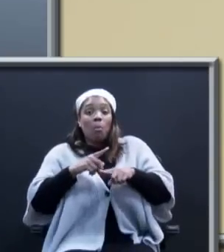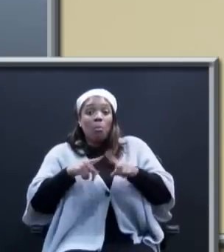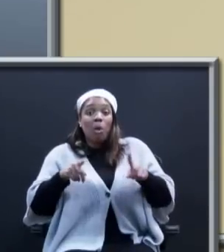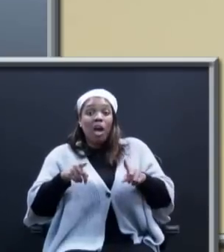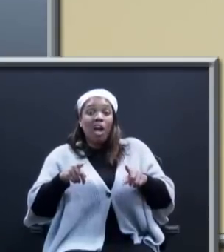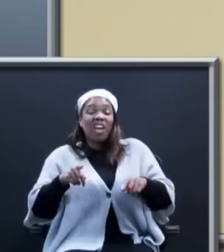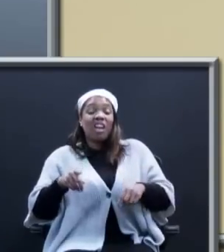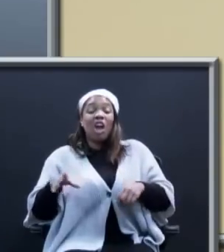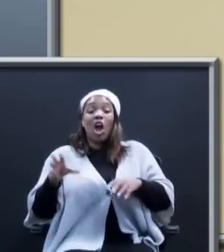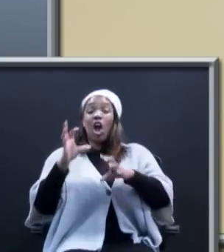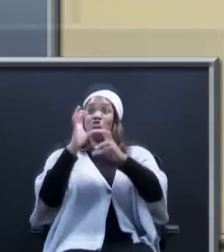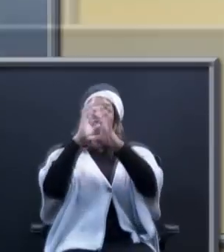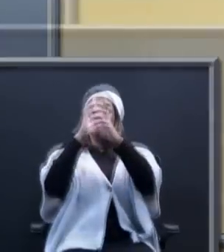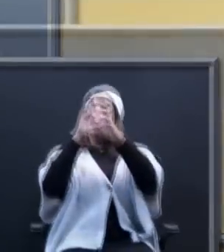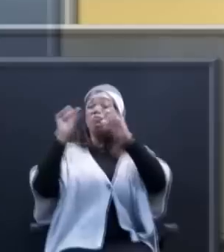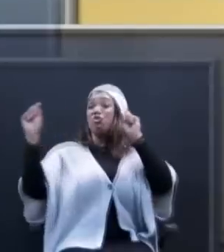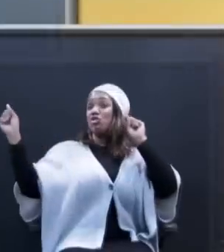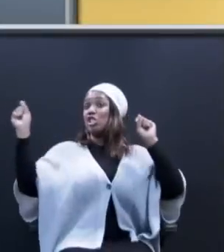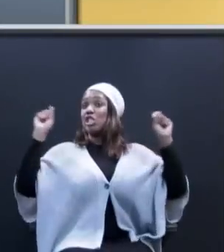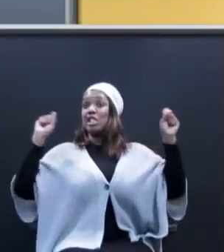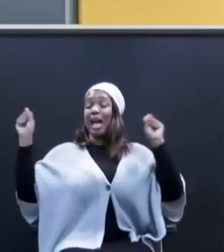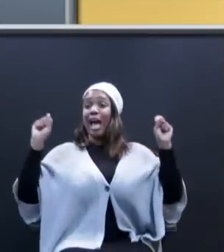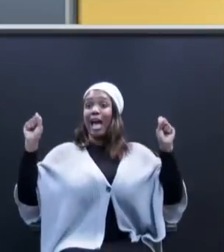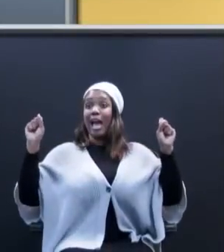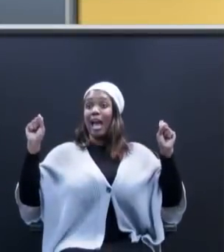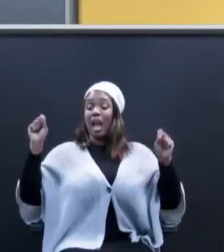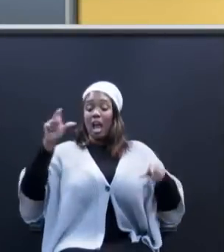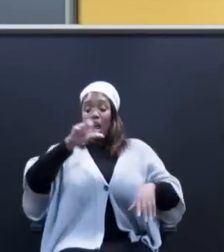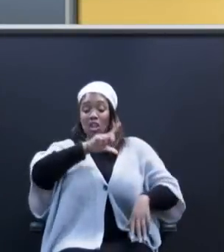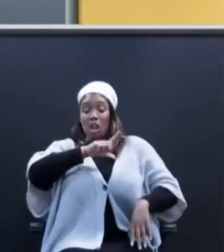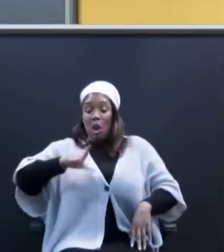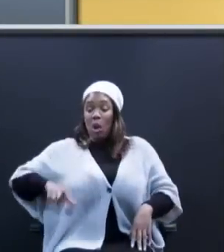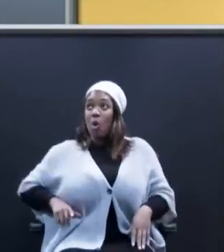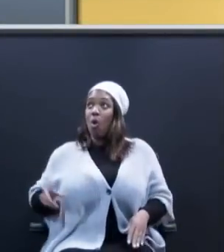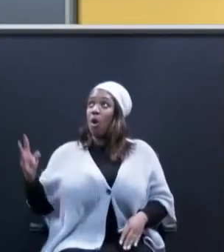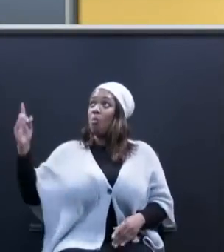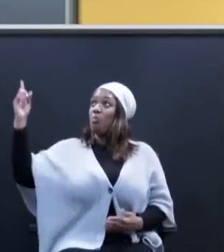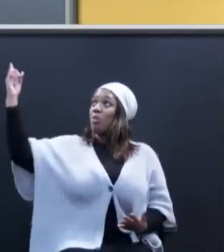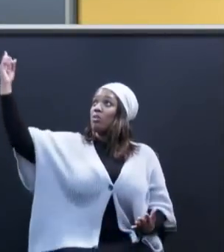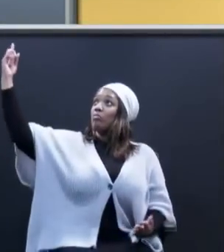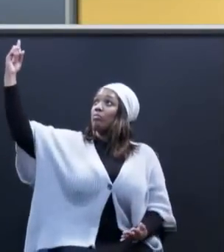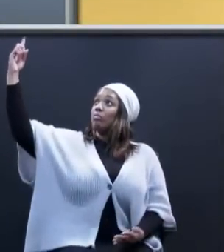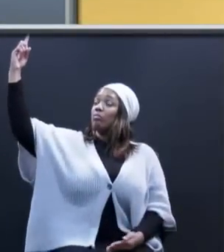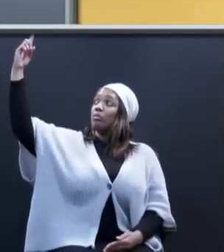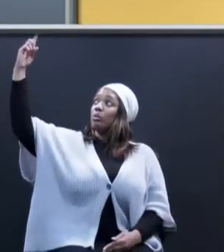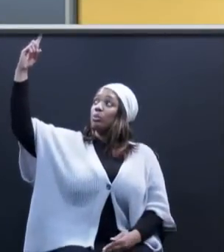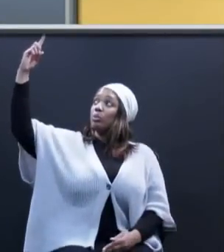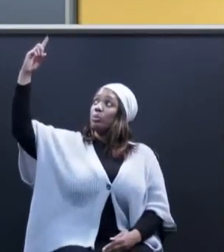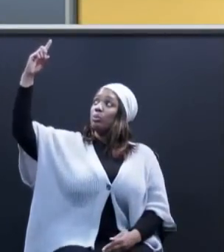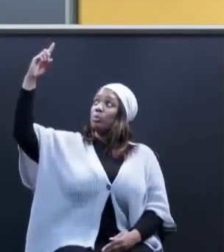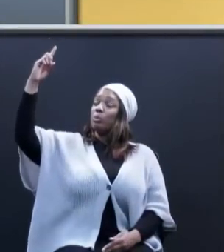What does descend mean? He's going to come down from heaven. He's going to get up out of there. He don't want to be there anyway.